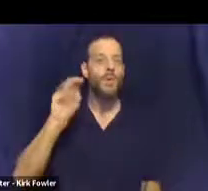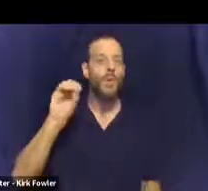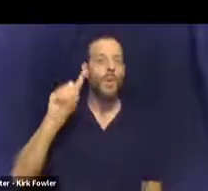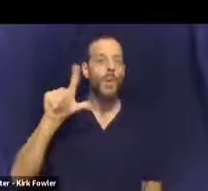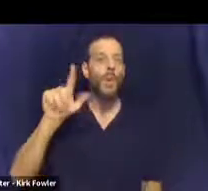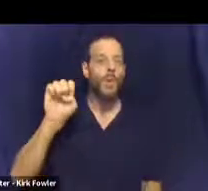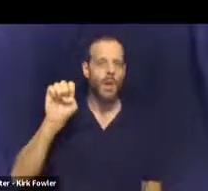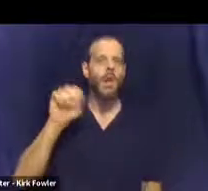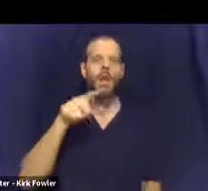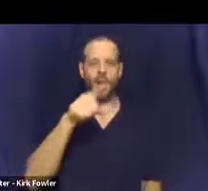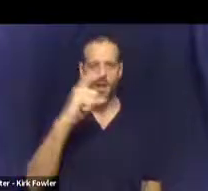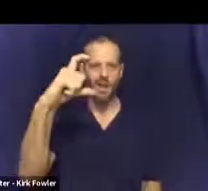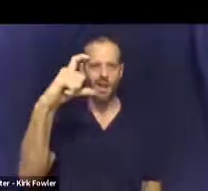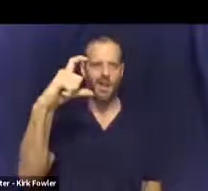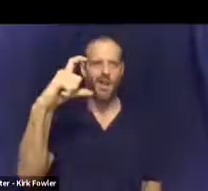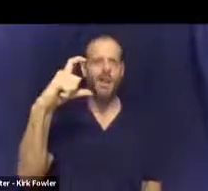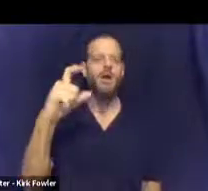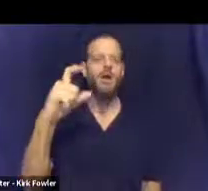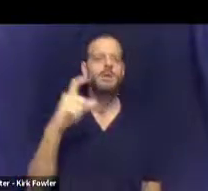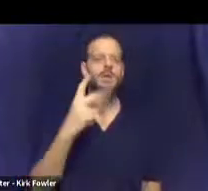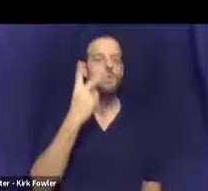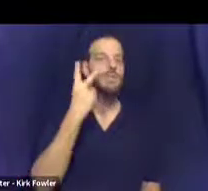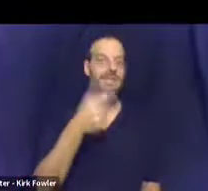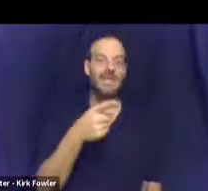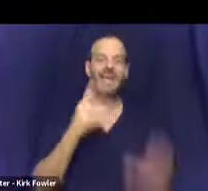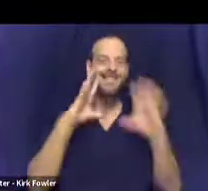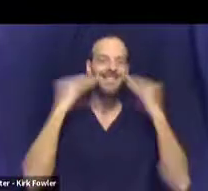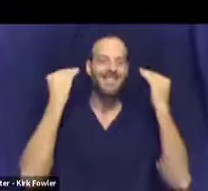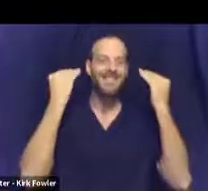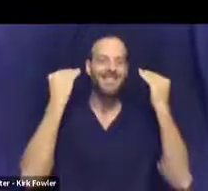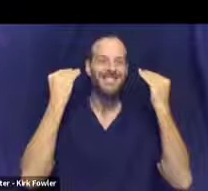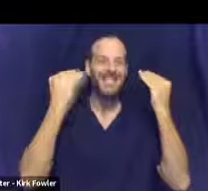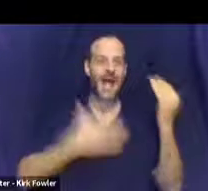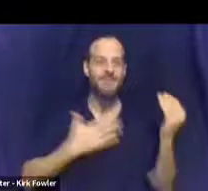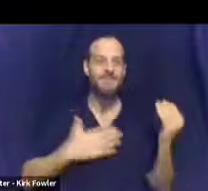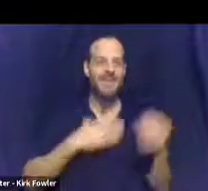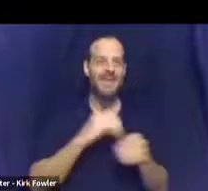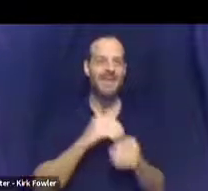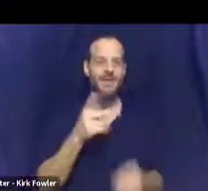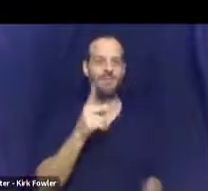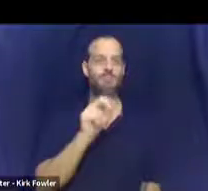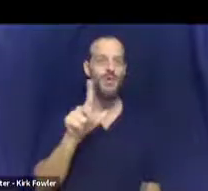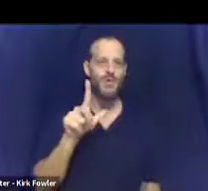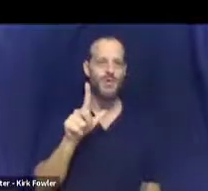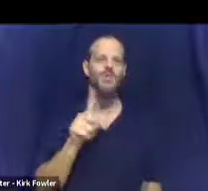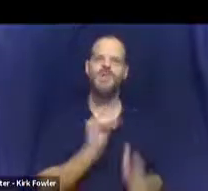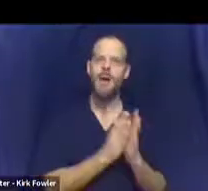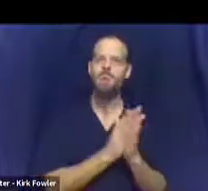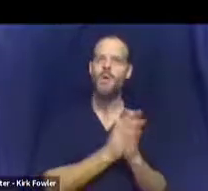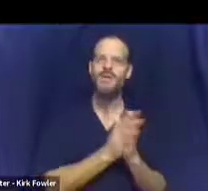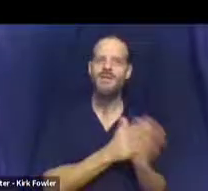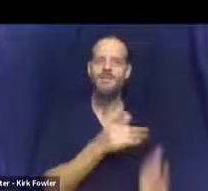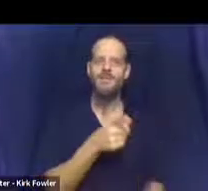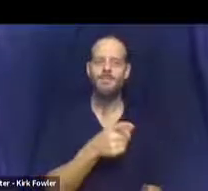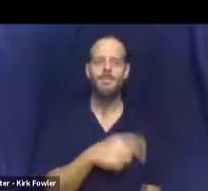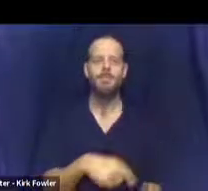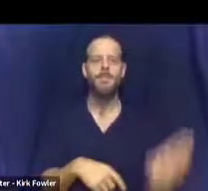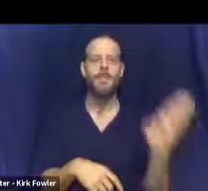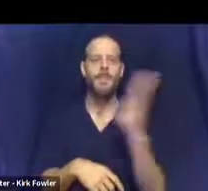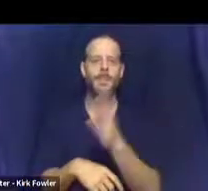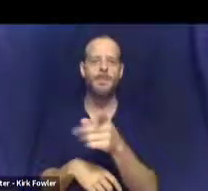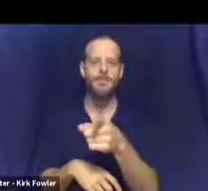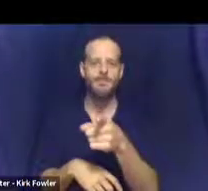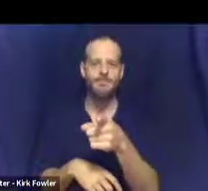swimming is a motivating activity for him. He's pretty happy in there. And then the next one is when we made or when mom made an item